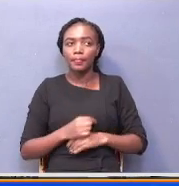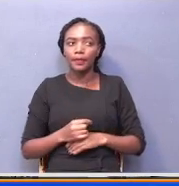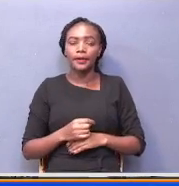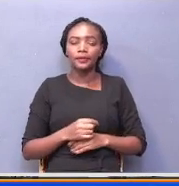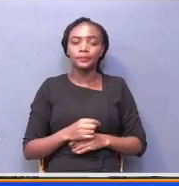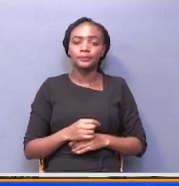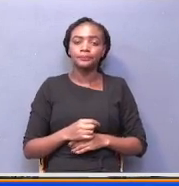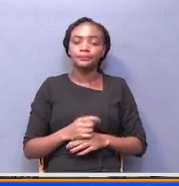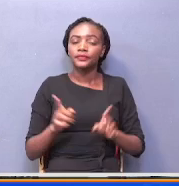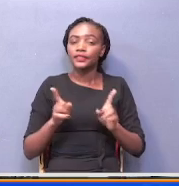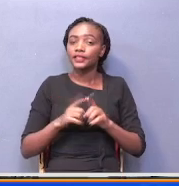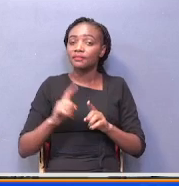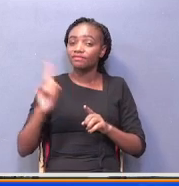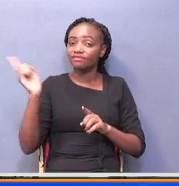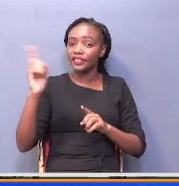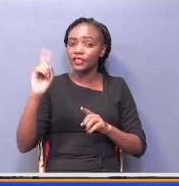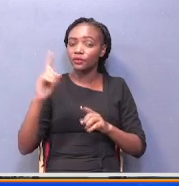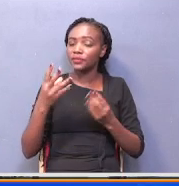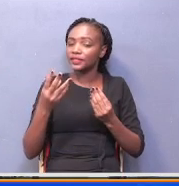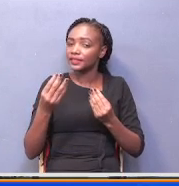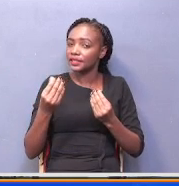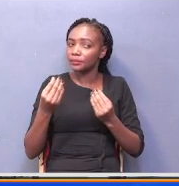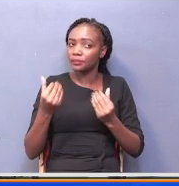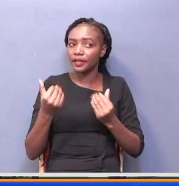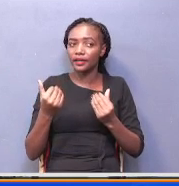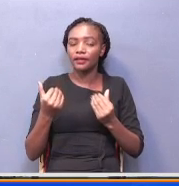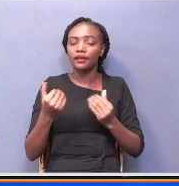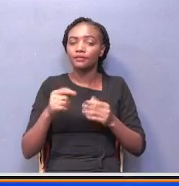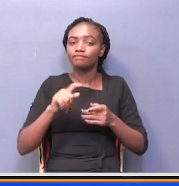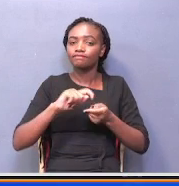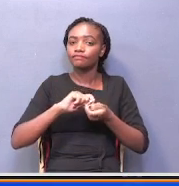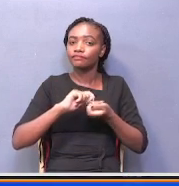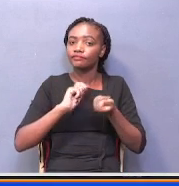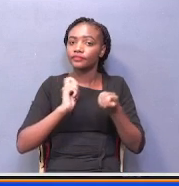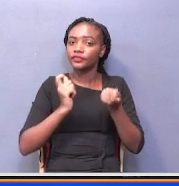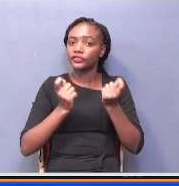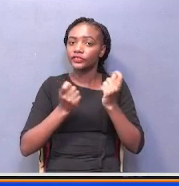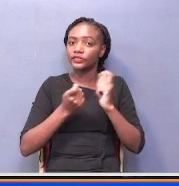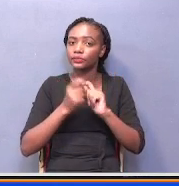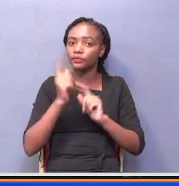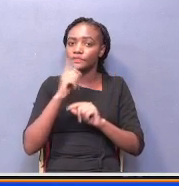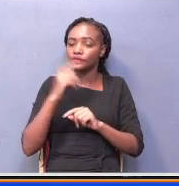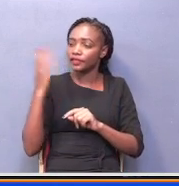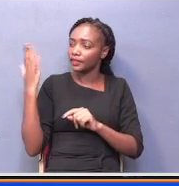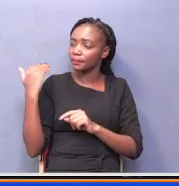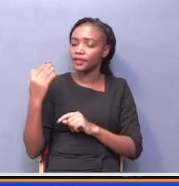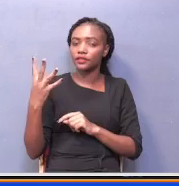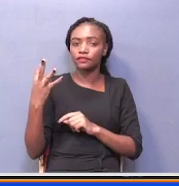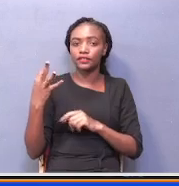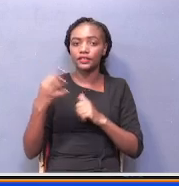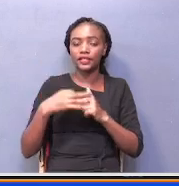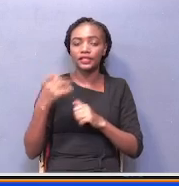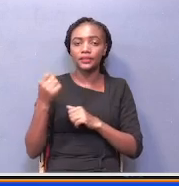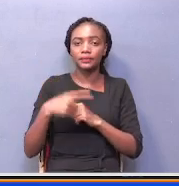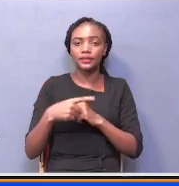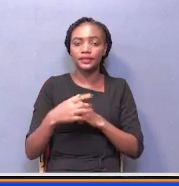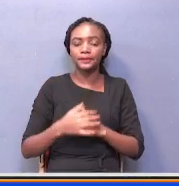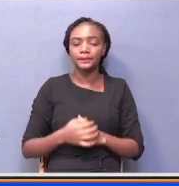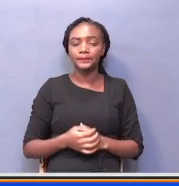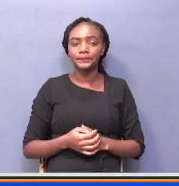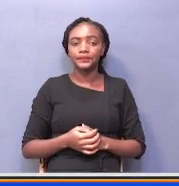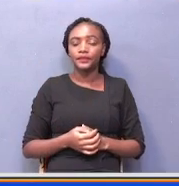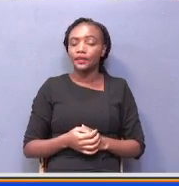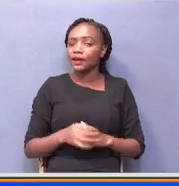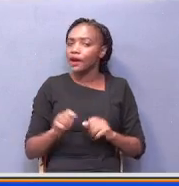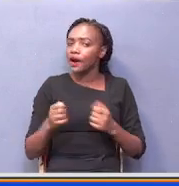skyscrapers, Nairobi has simply not caught a break in the past 48 months. Perhaps as a